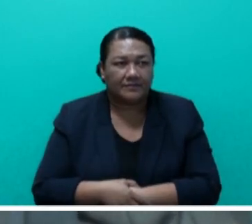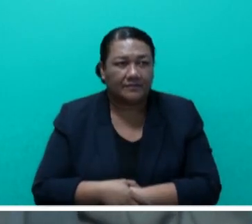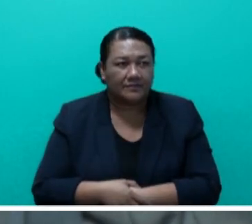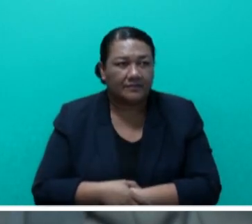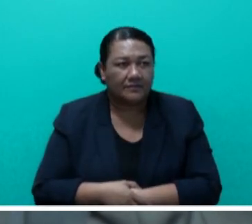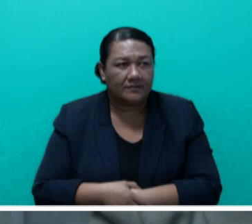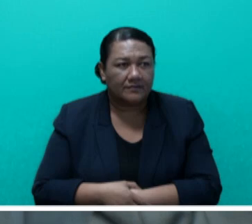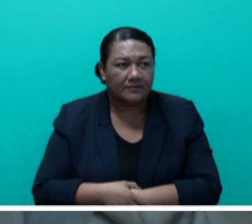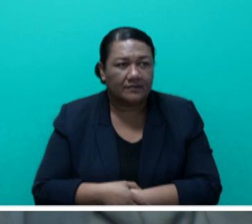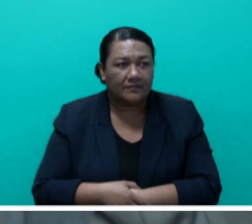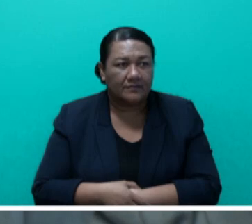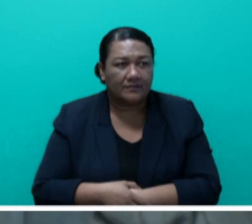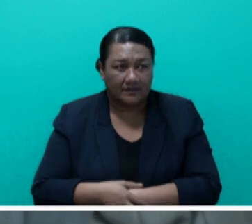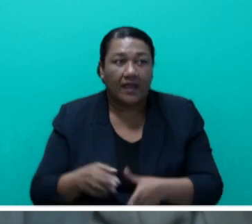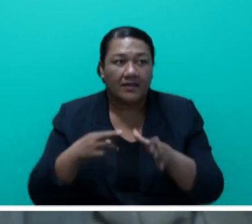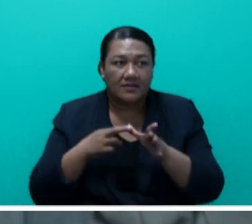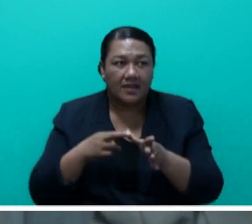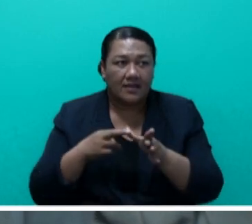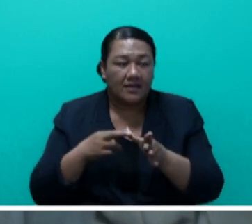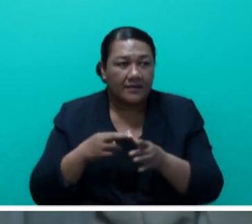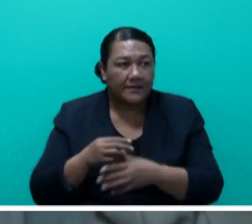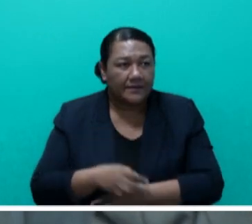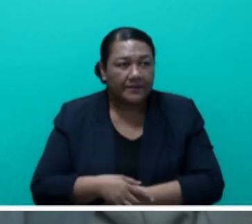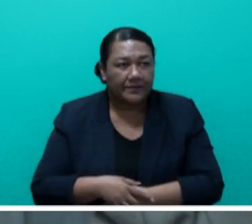They're still young, sir. That is still young, eh? Yes, sir.